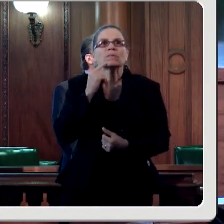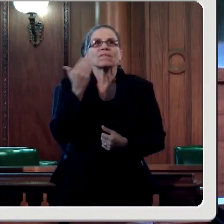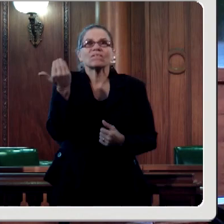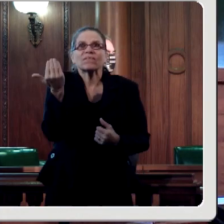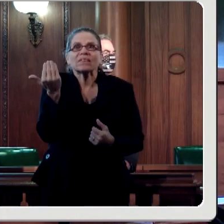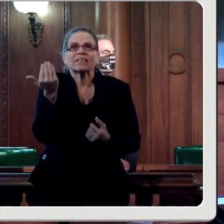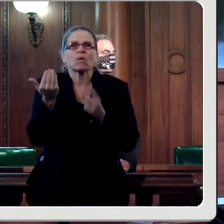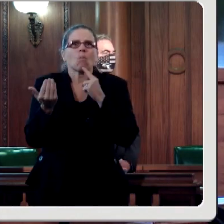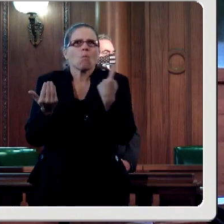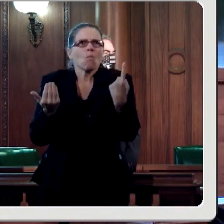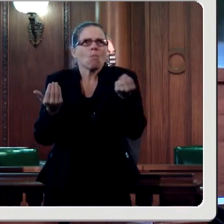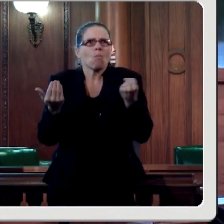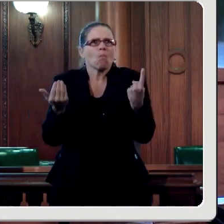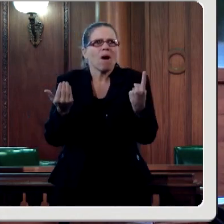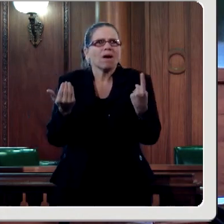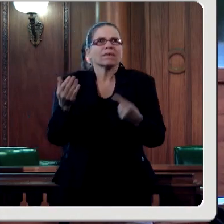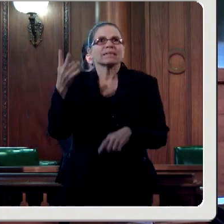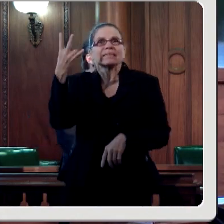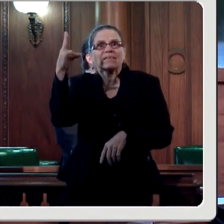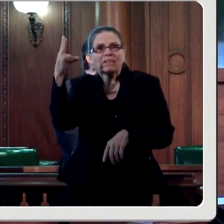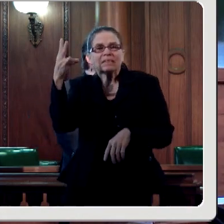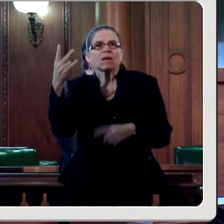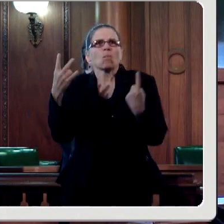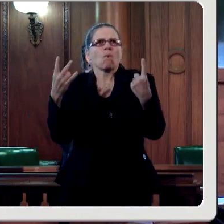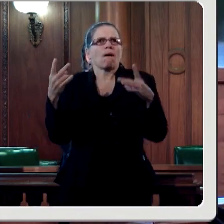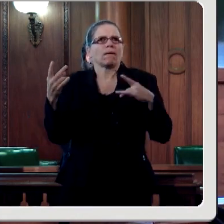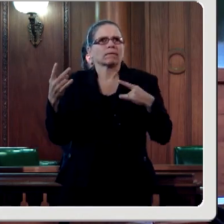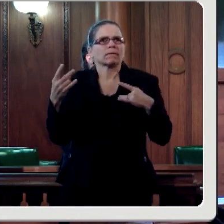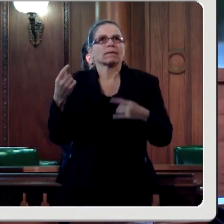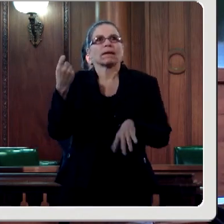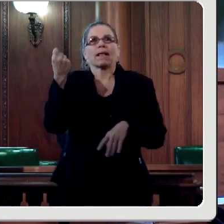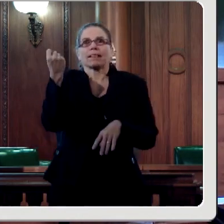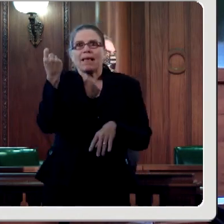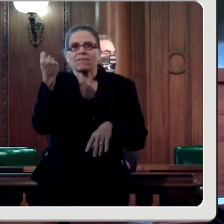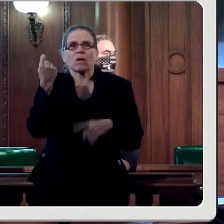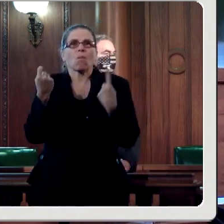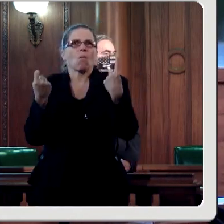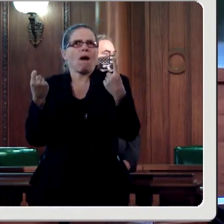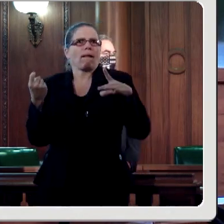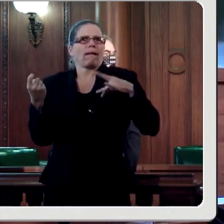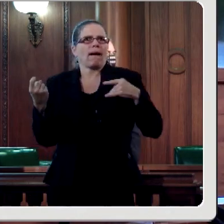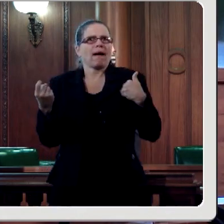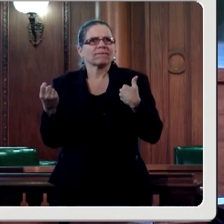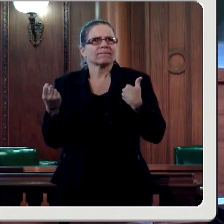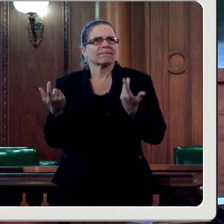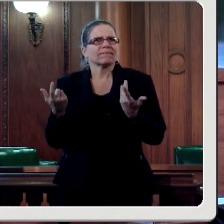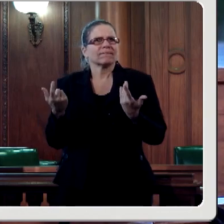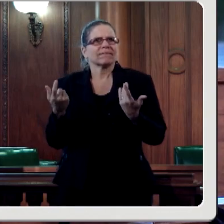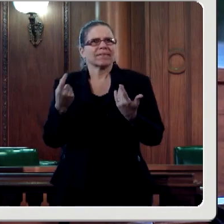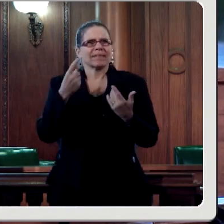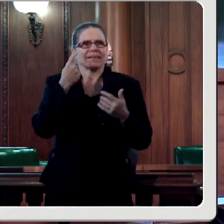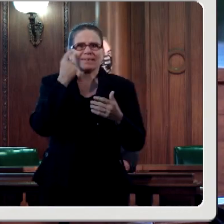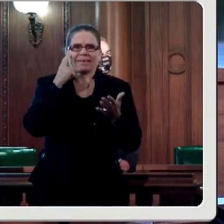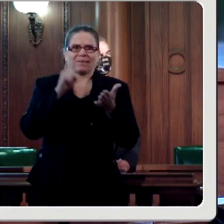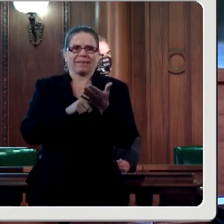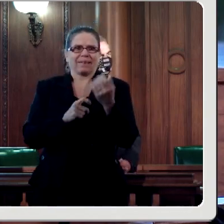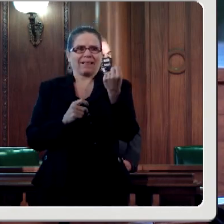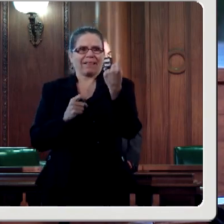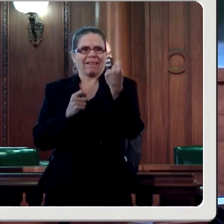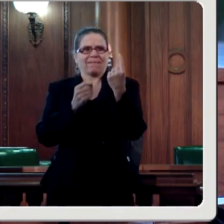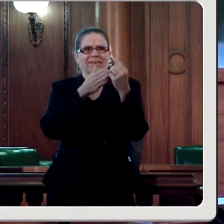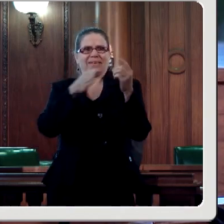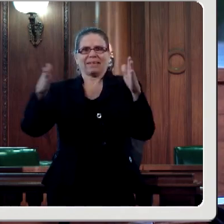15-year-old, 1 17-year-old, 1 11-year-old. And so in the 11 to 20 year, those 19